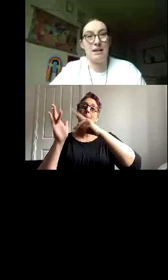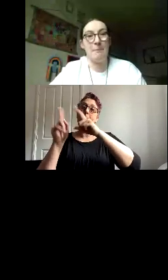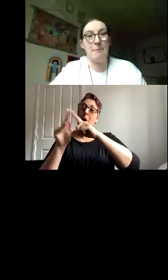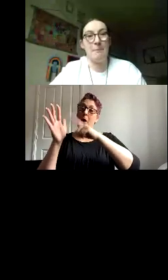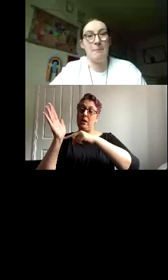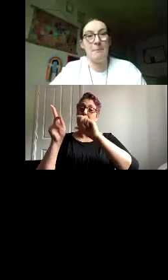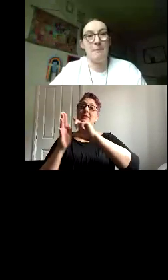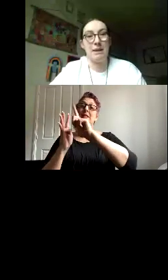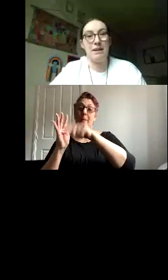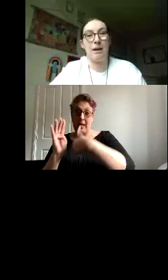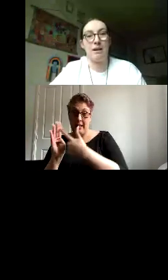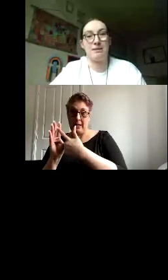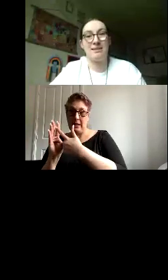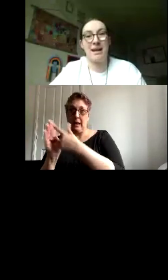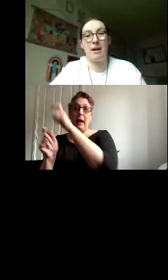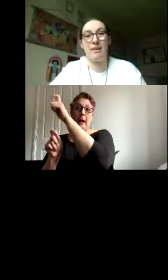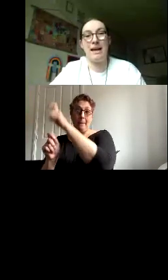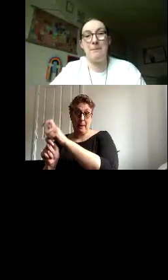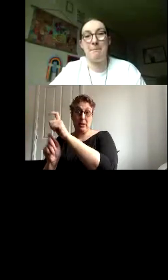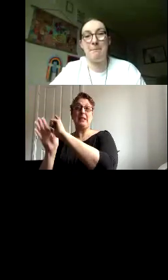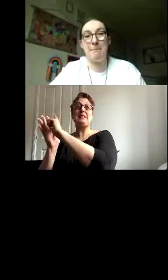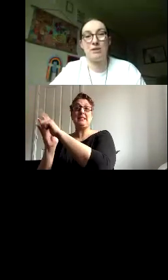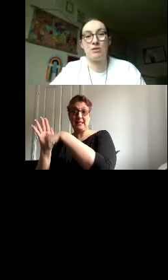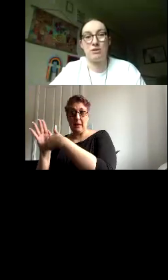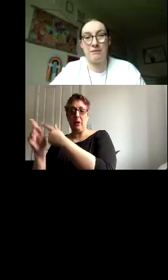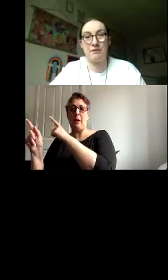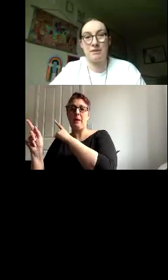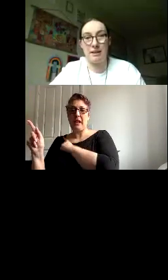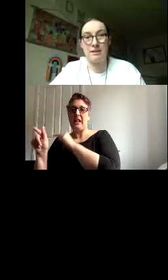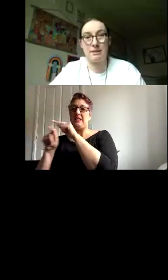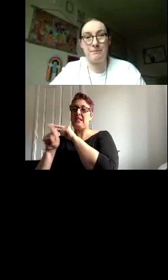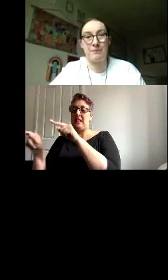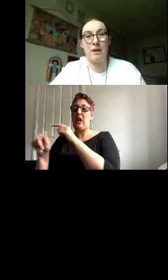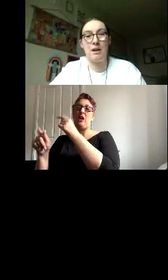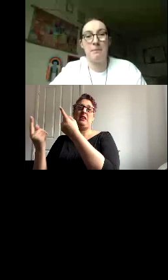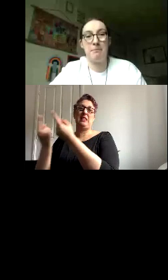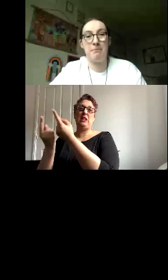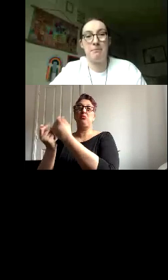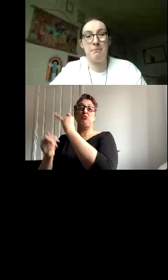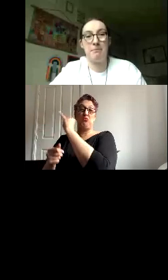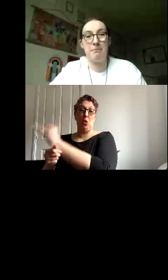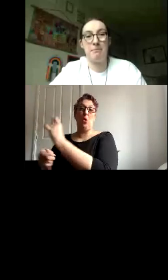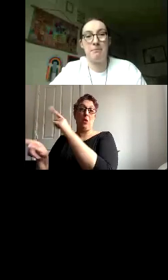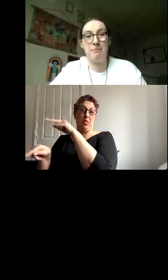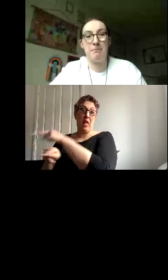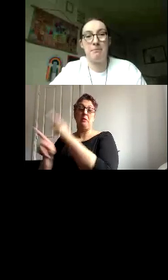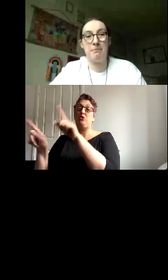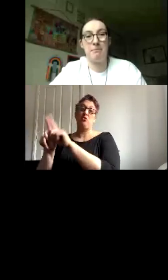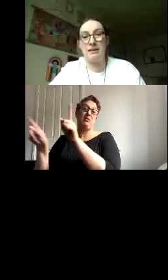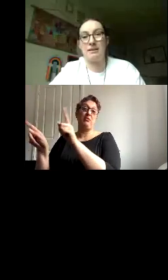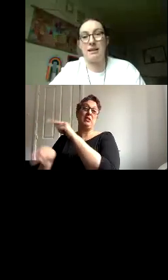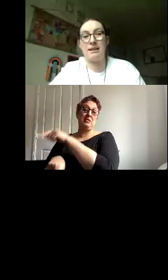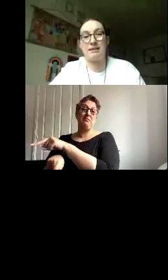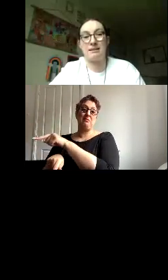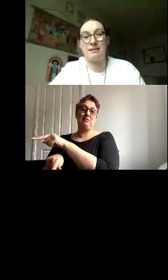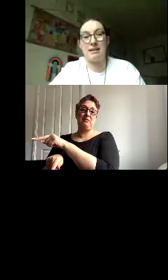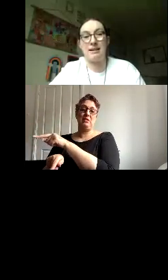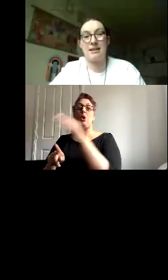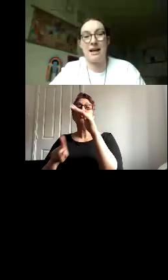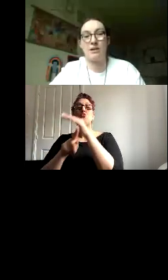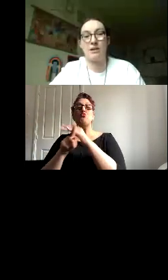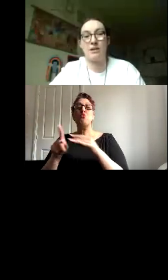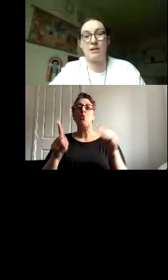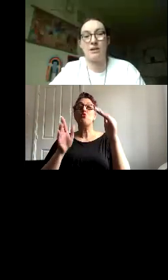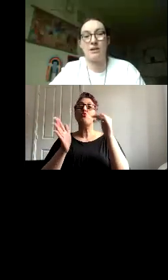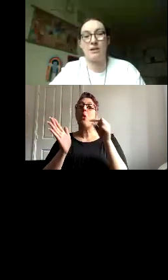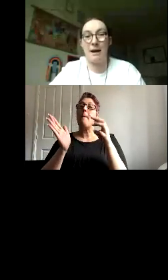A, people are by their impairments or differences. B, model of disability considers